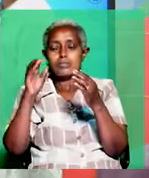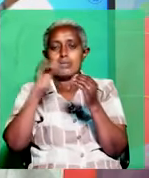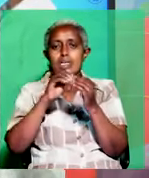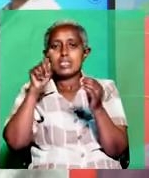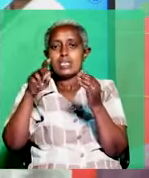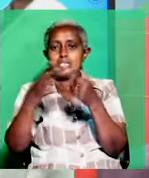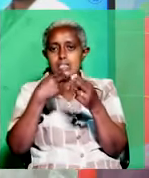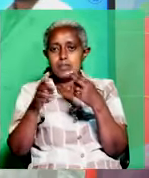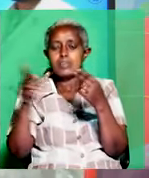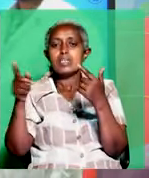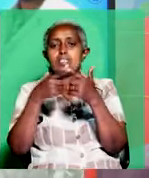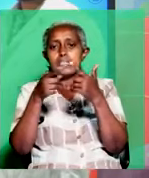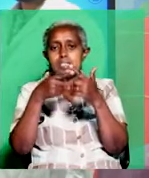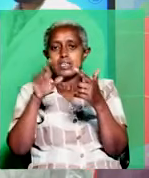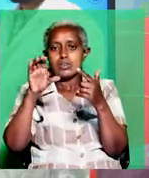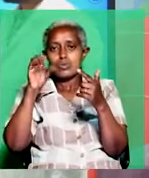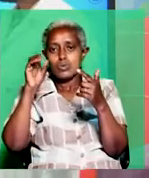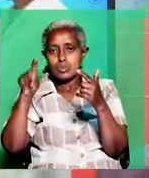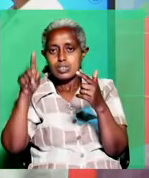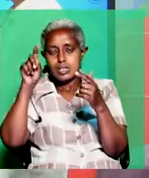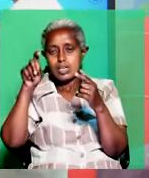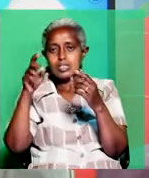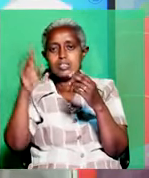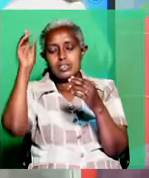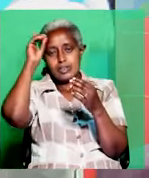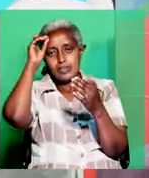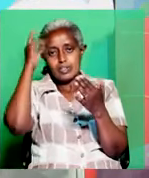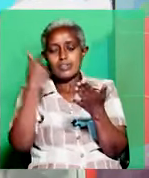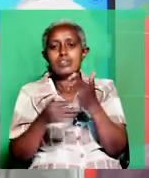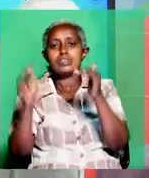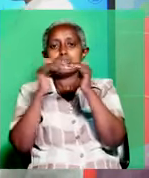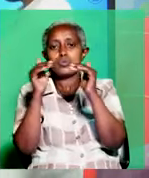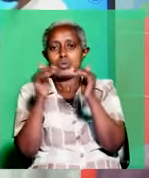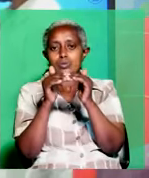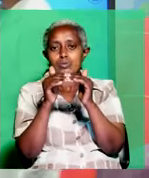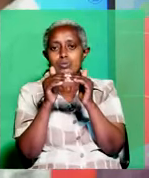times second function cos x derivative. So this equal to